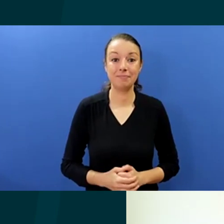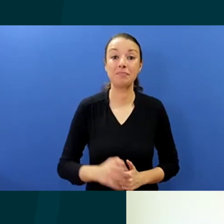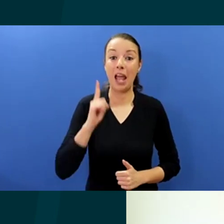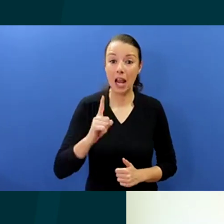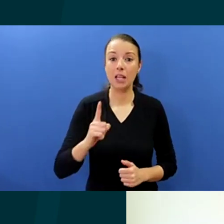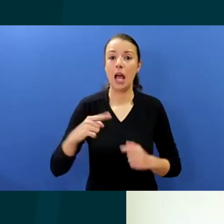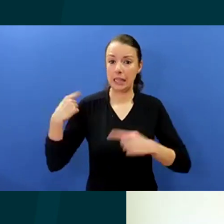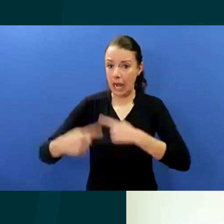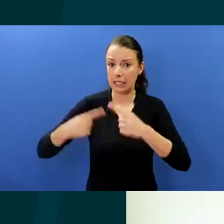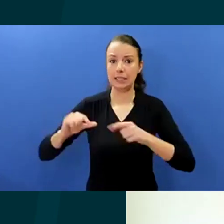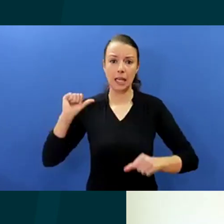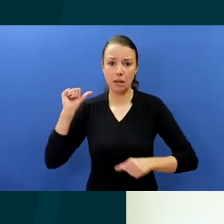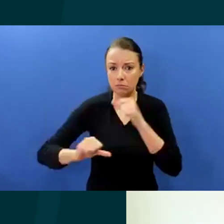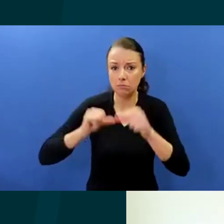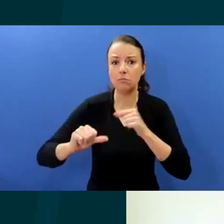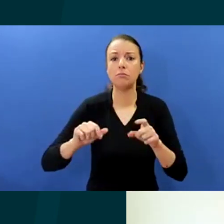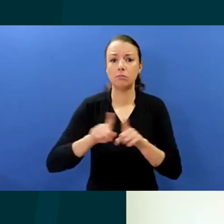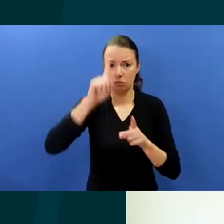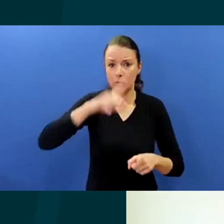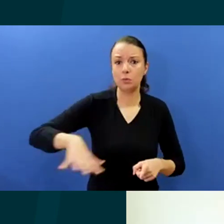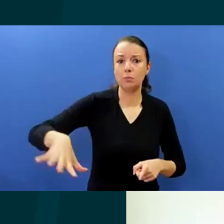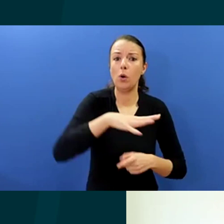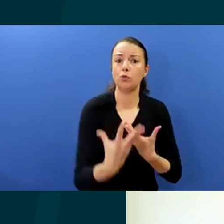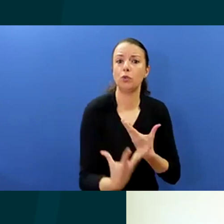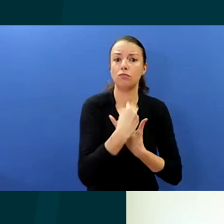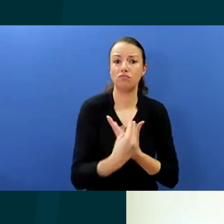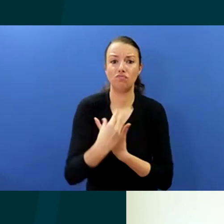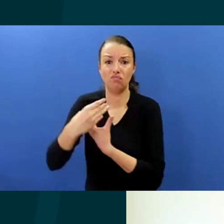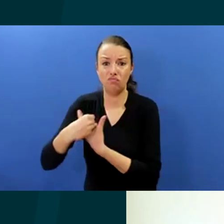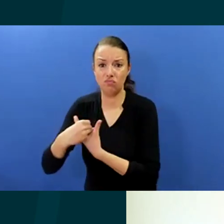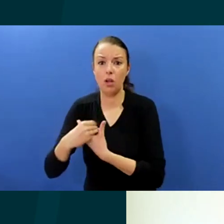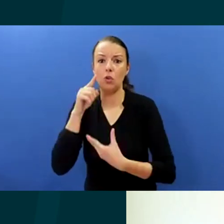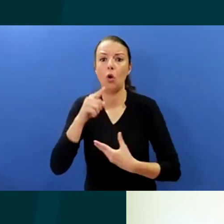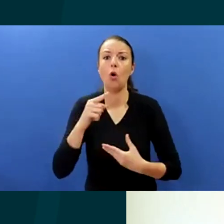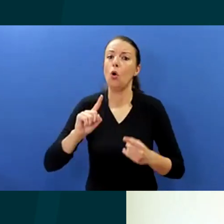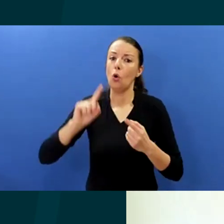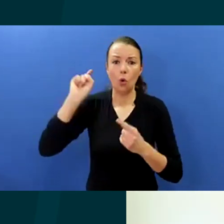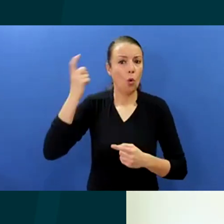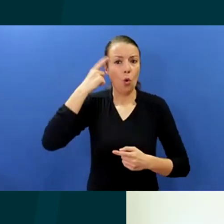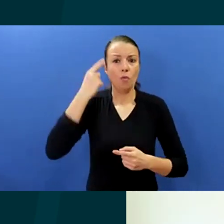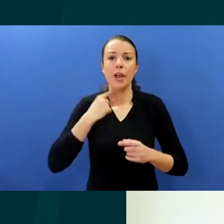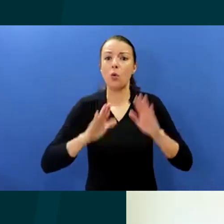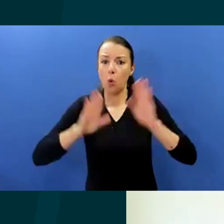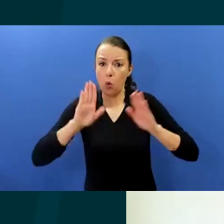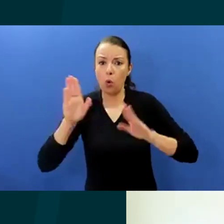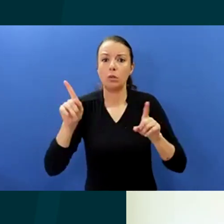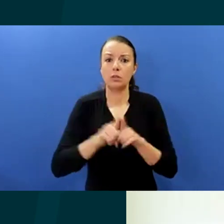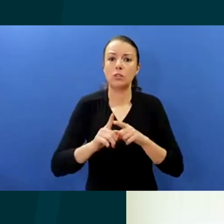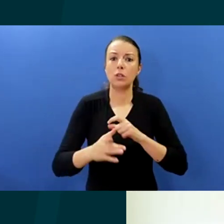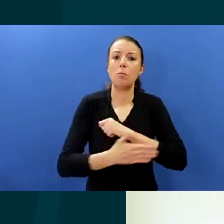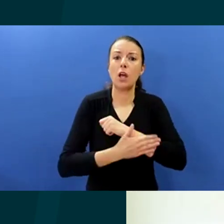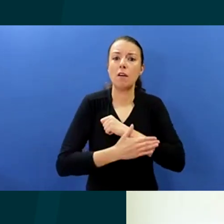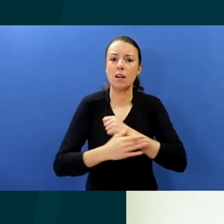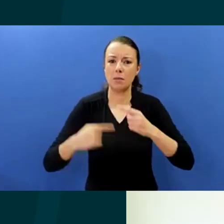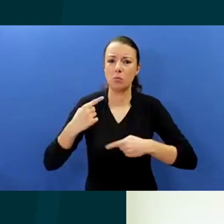participation is mainly through voting and also basic democratic processes when it comes to the element of